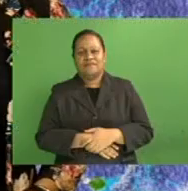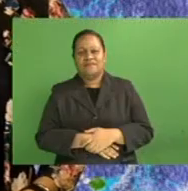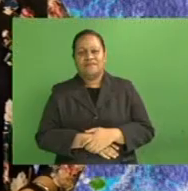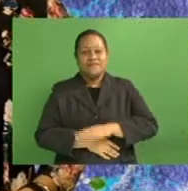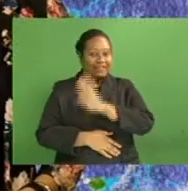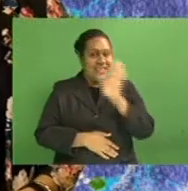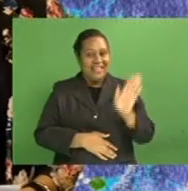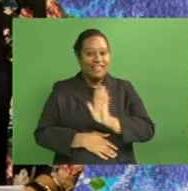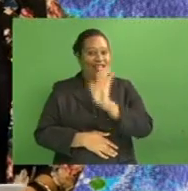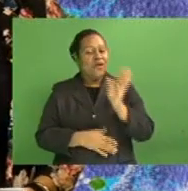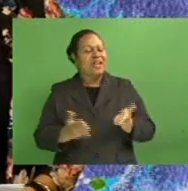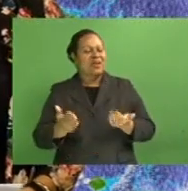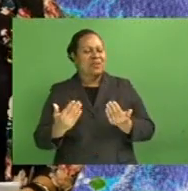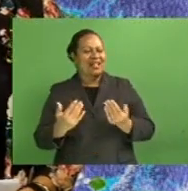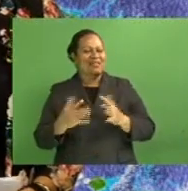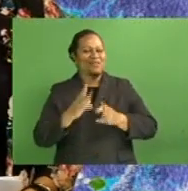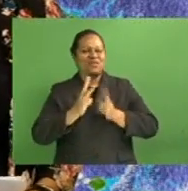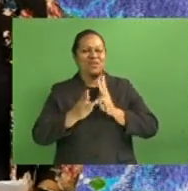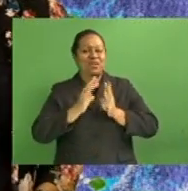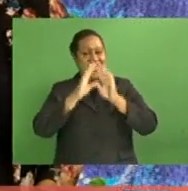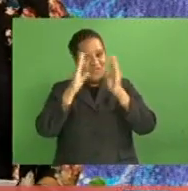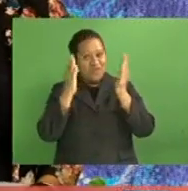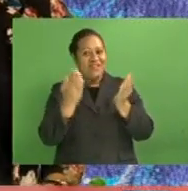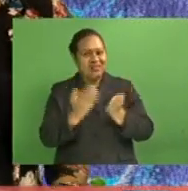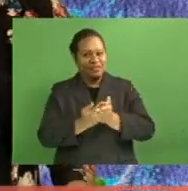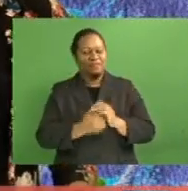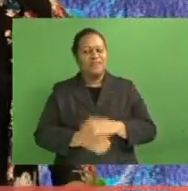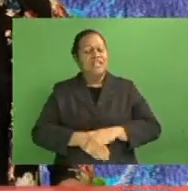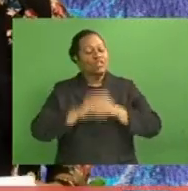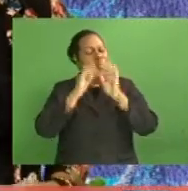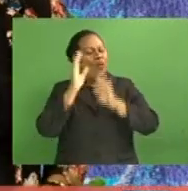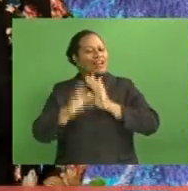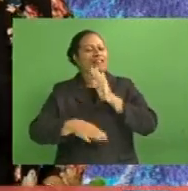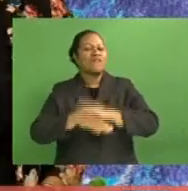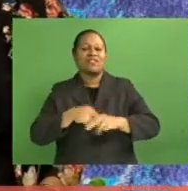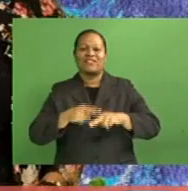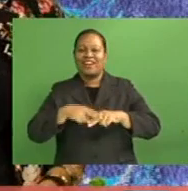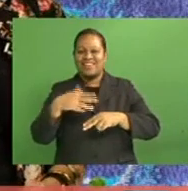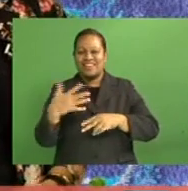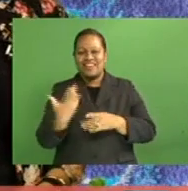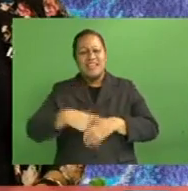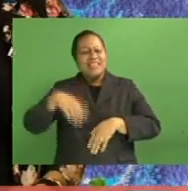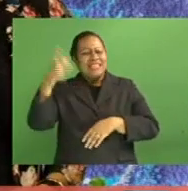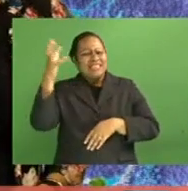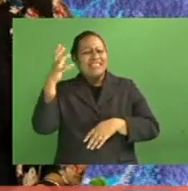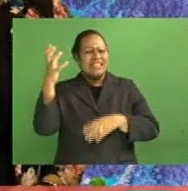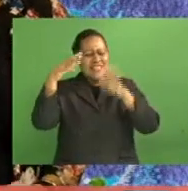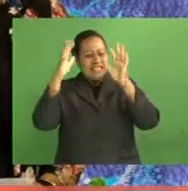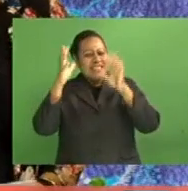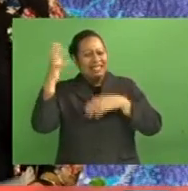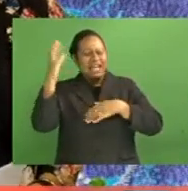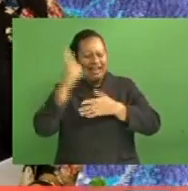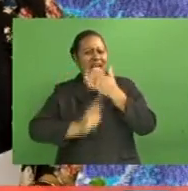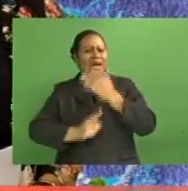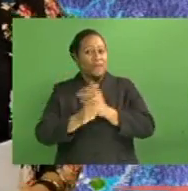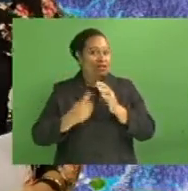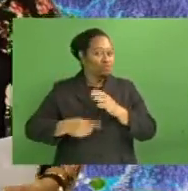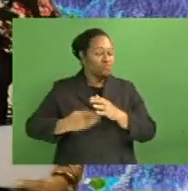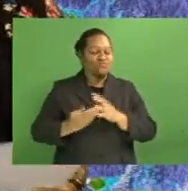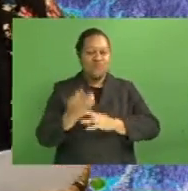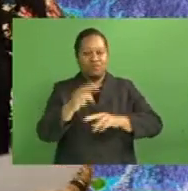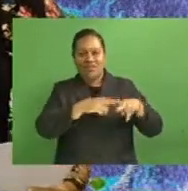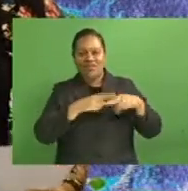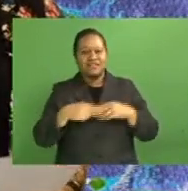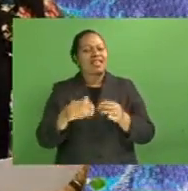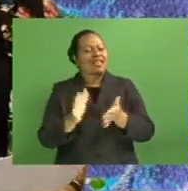Hello there and welcome to the Weather World. It was a wonderful Friday with sunshine pouring in across the country. I'm